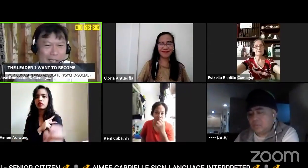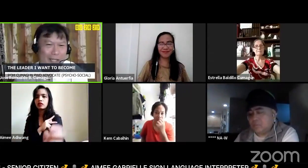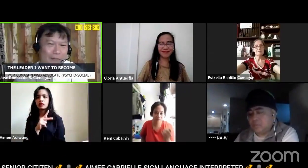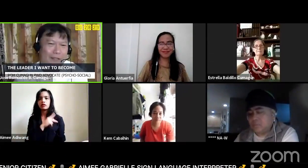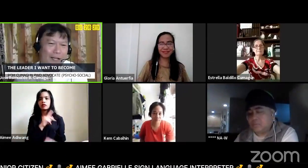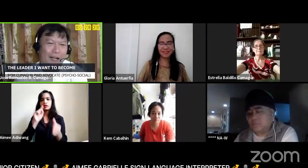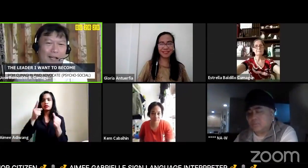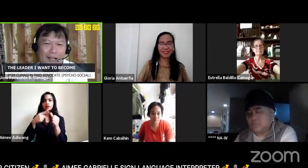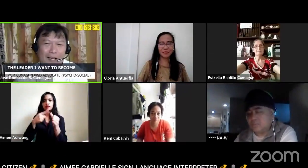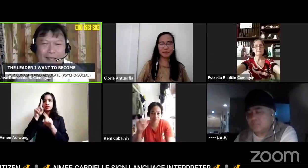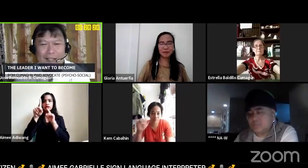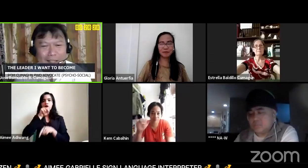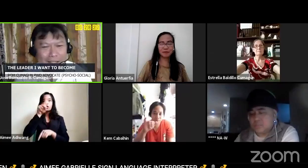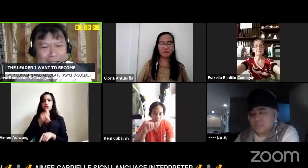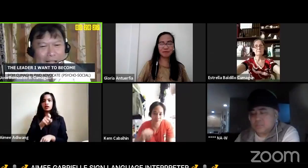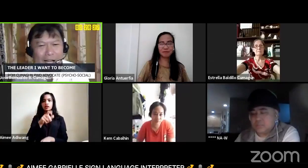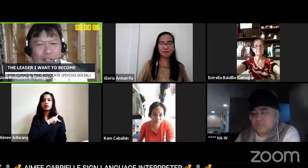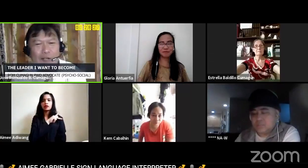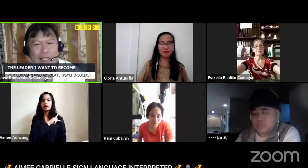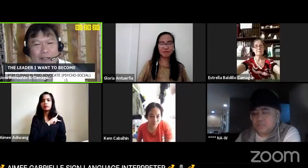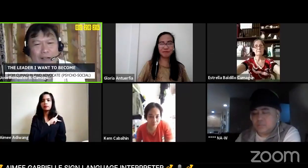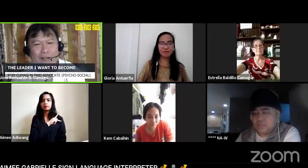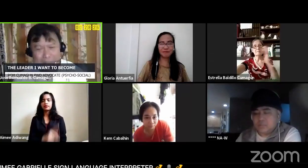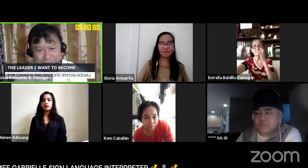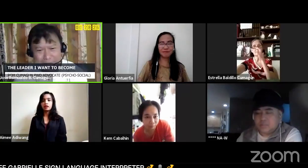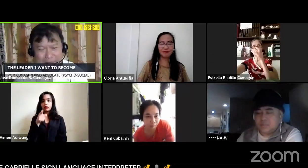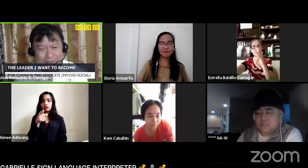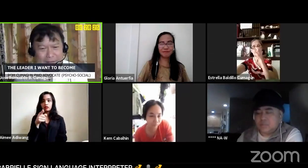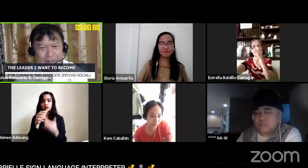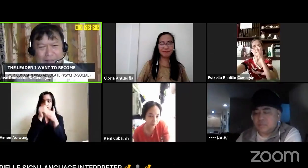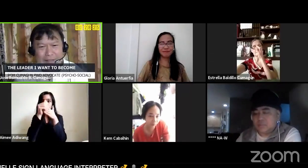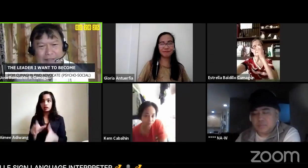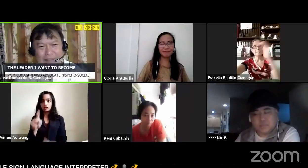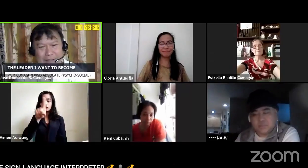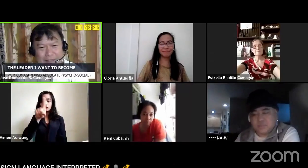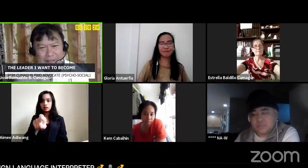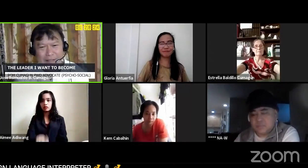first question, Kem, are you a leader?